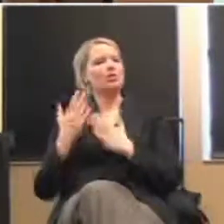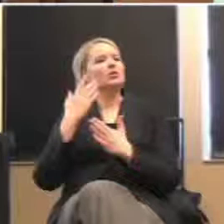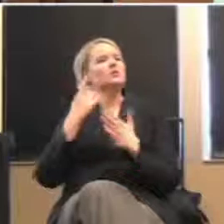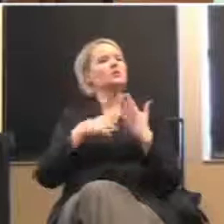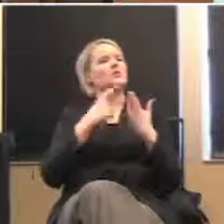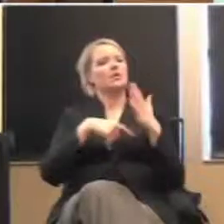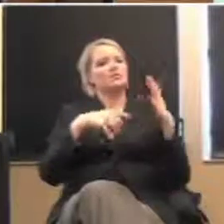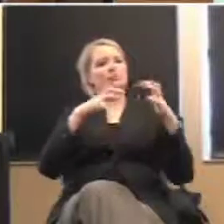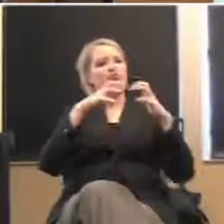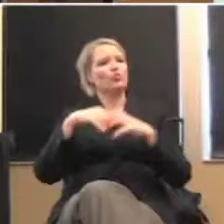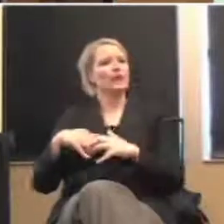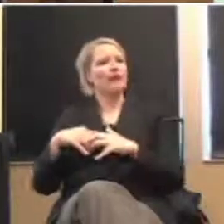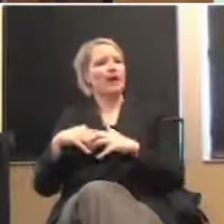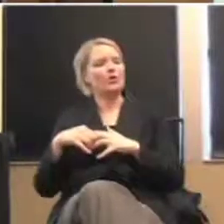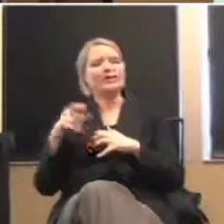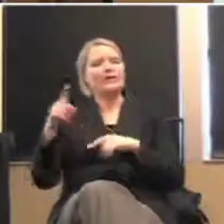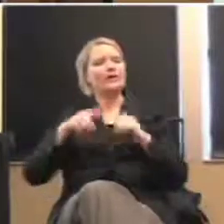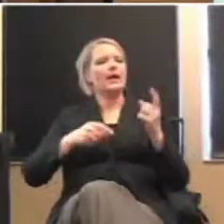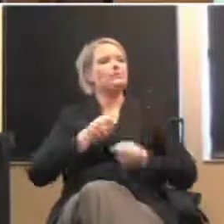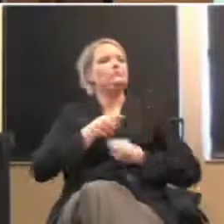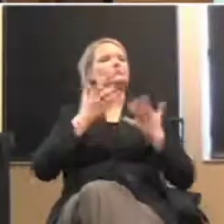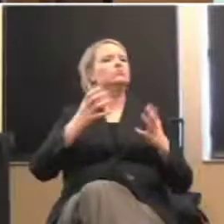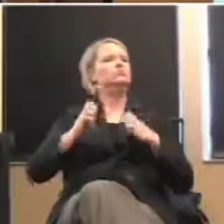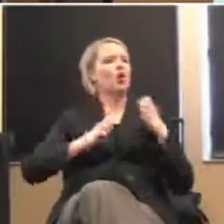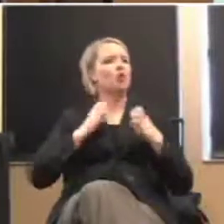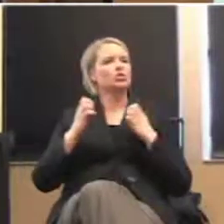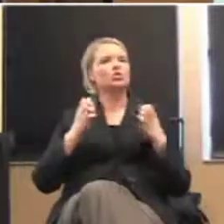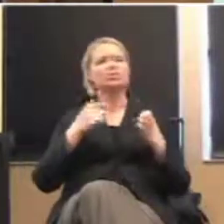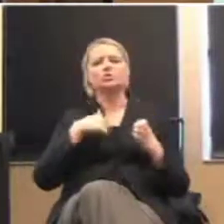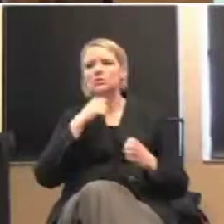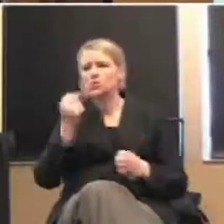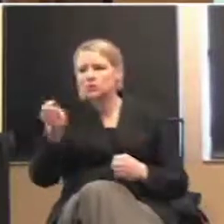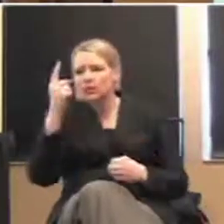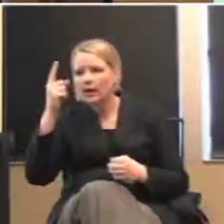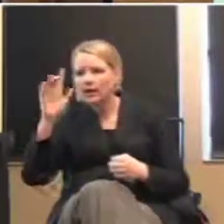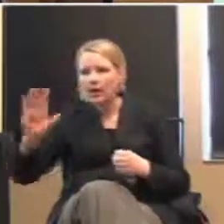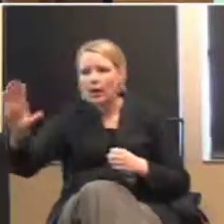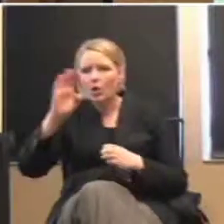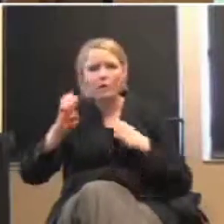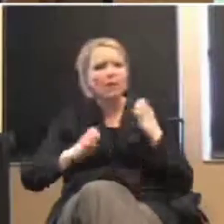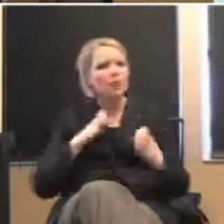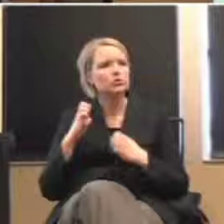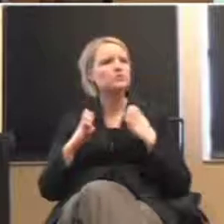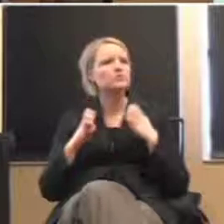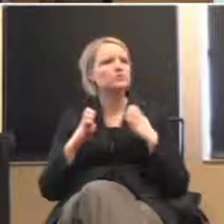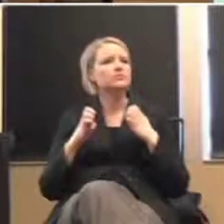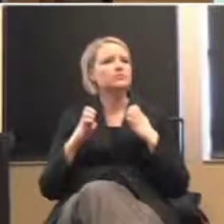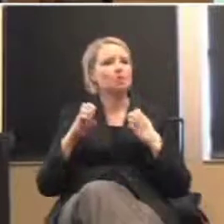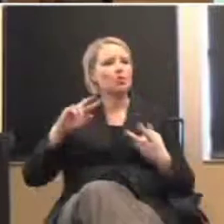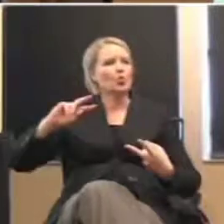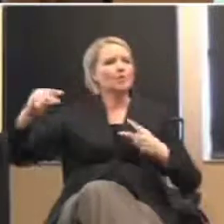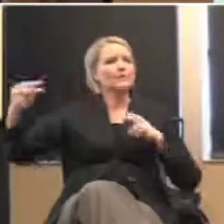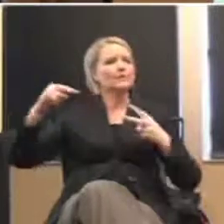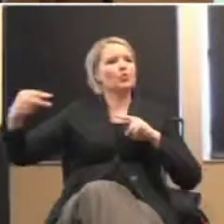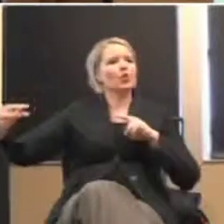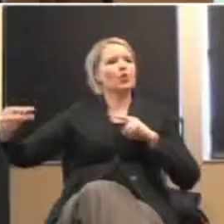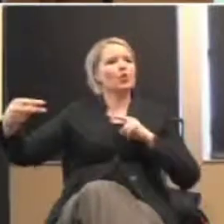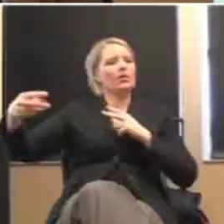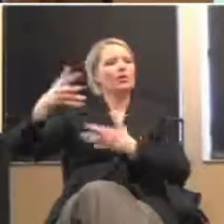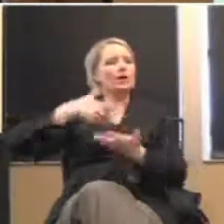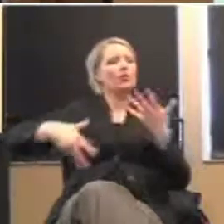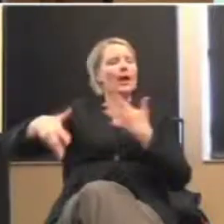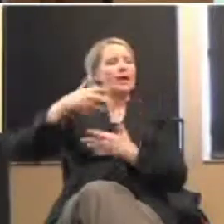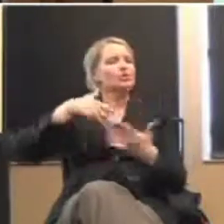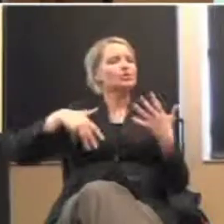breakdown expressing emotions or understanding emotions of others. That reciprocal interaction,